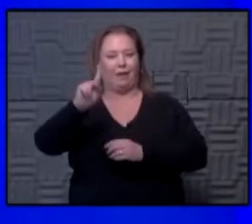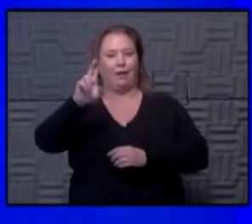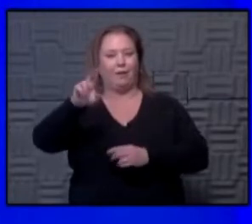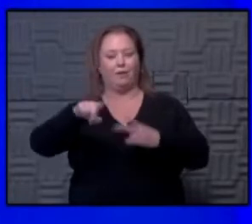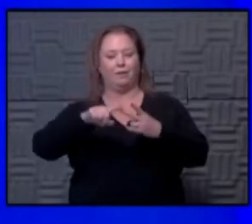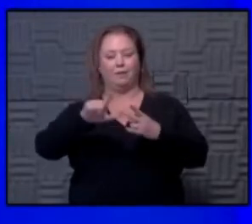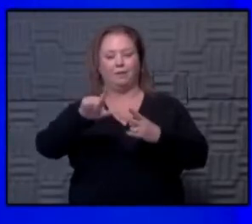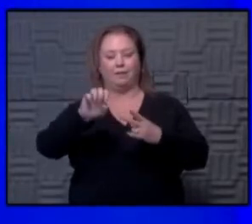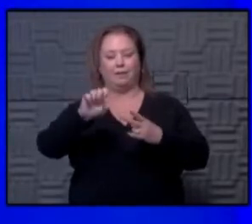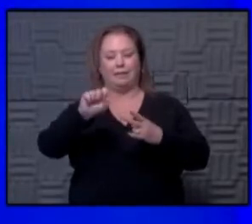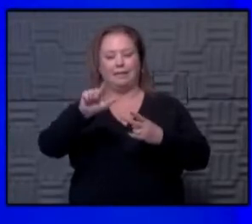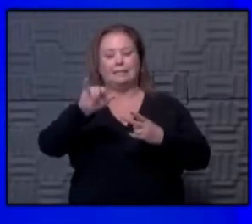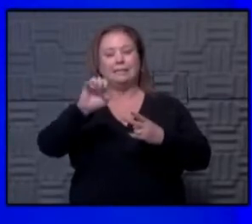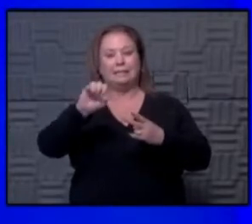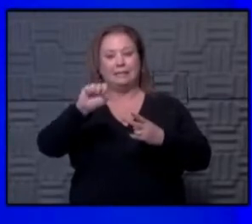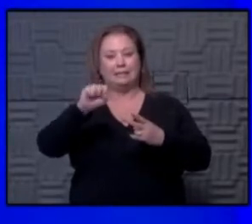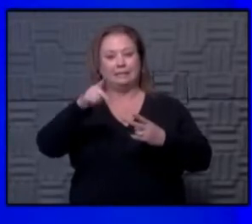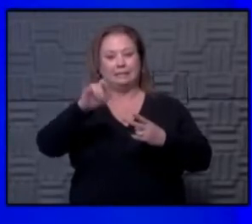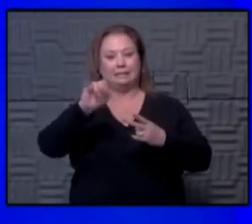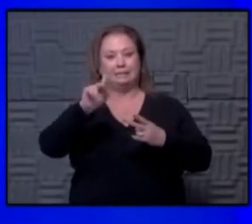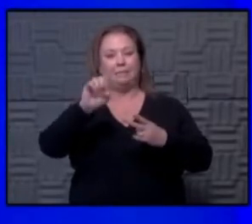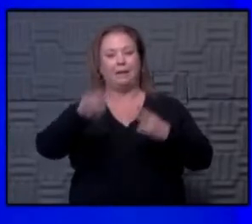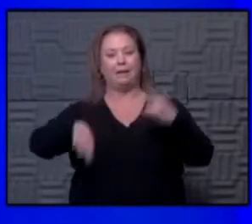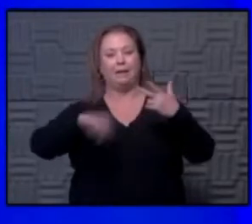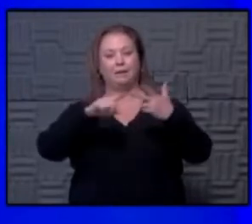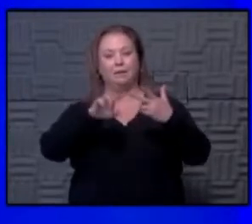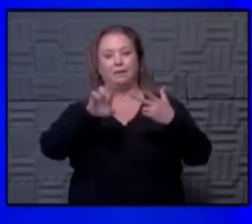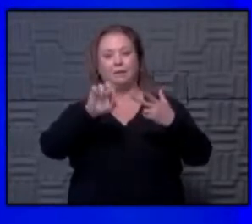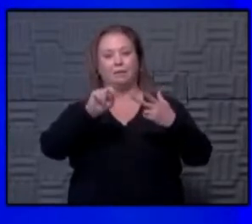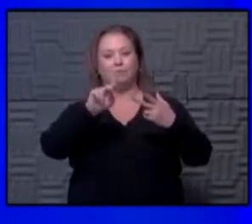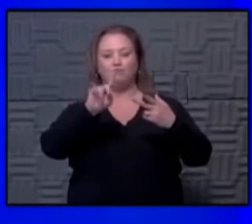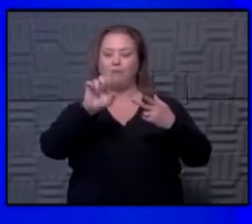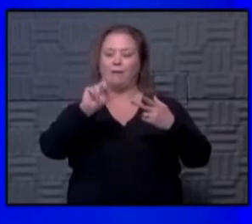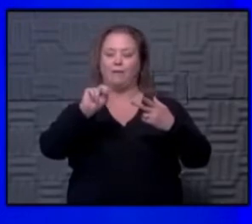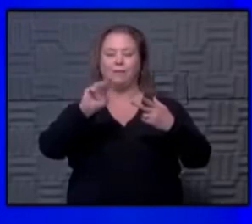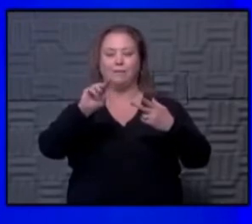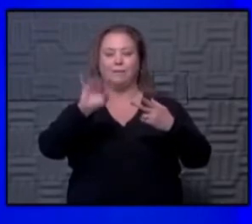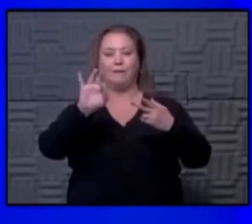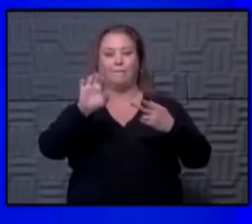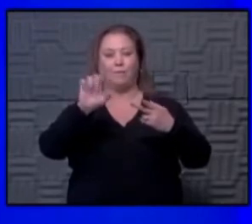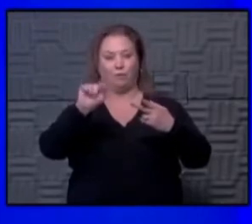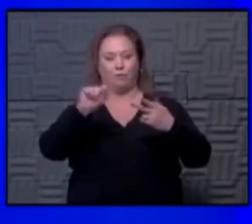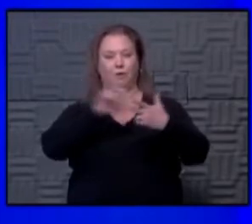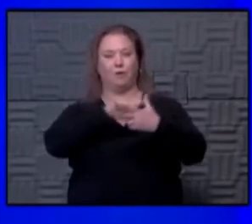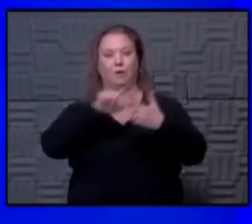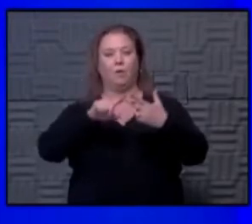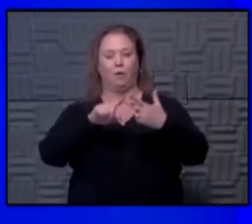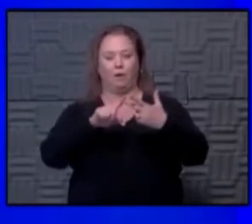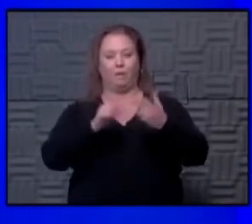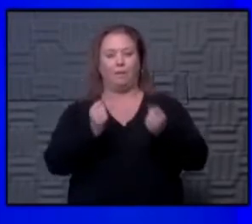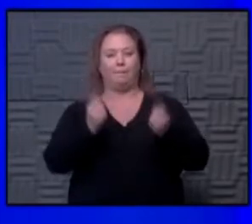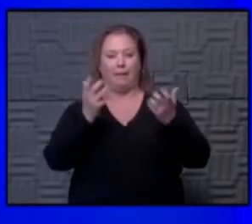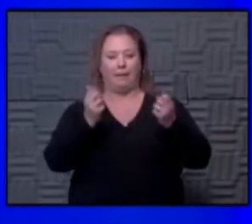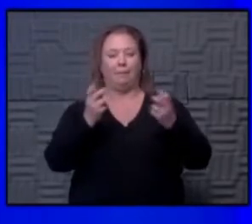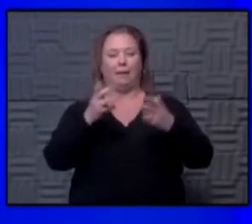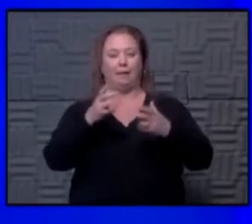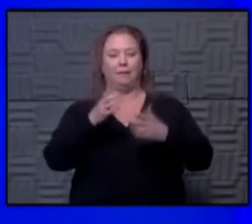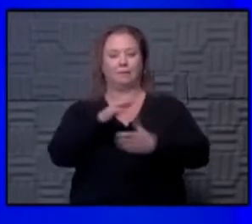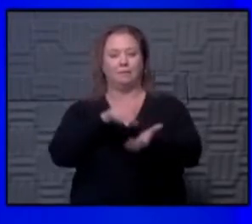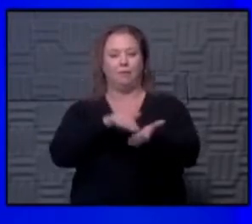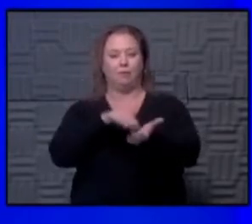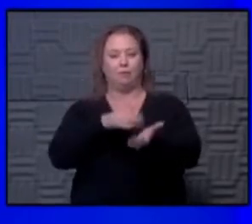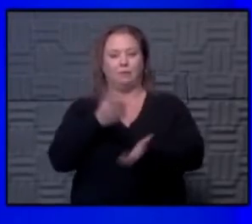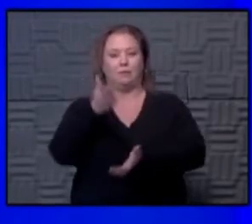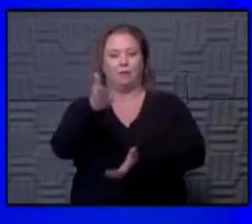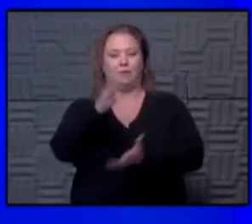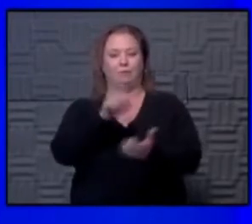Leslie Spikes with pulmonary and Brandon Comfort with internal medicine. We are going to have a multidisciplinary clinic to help address